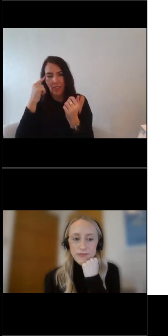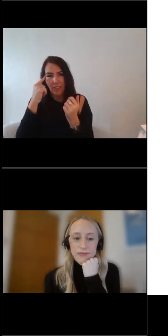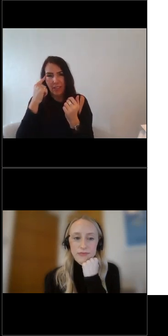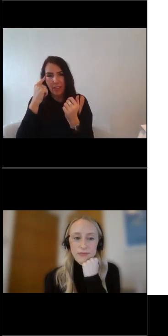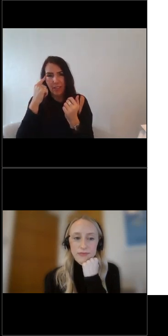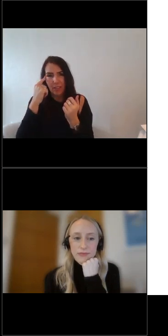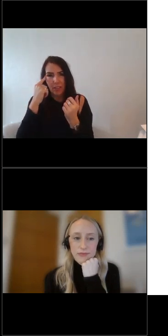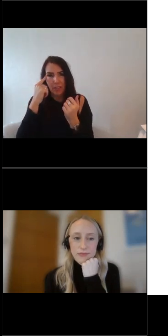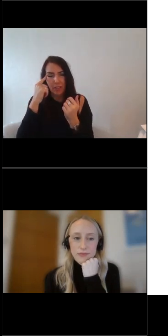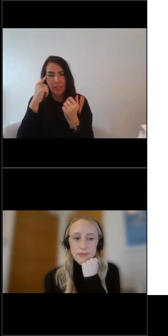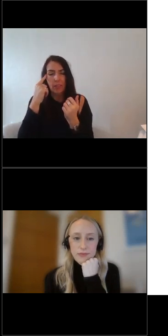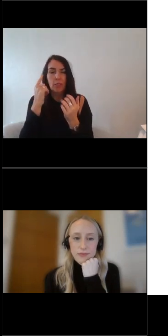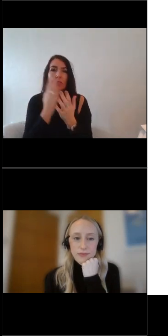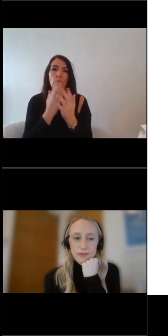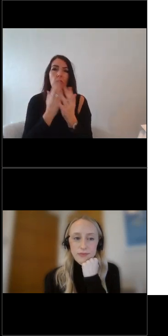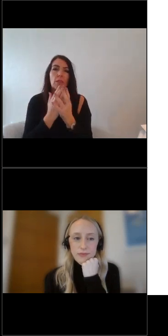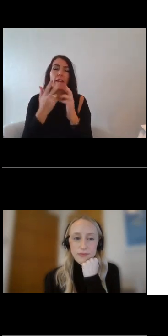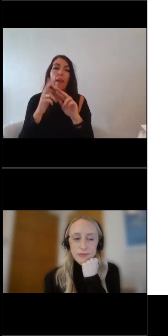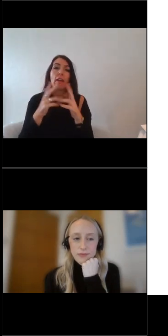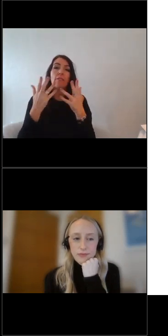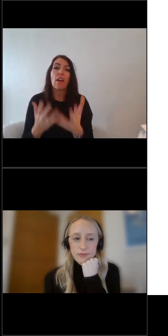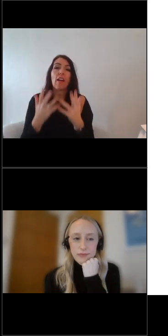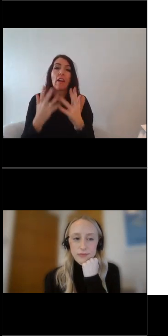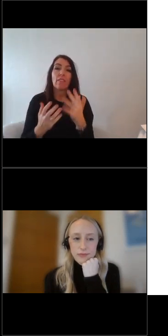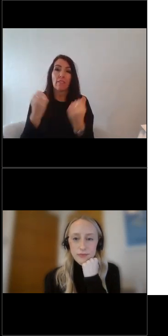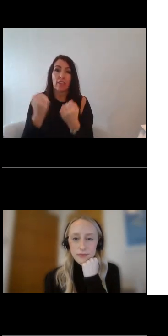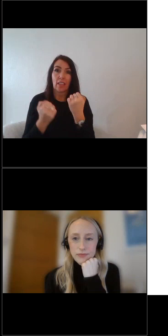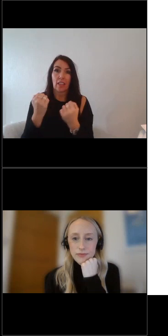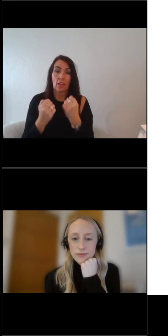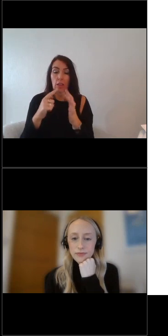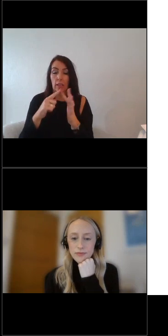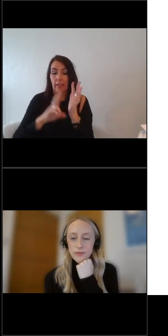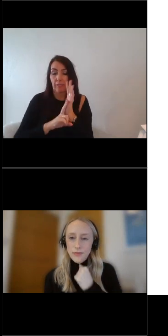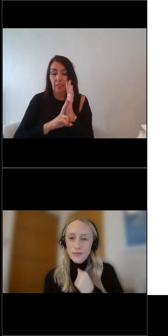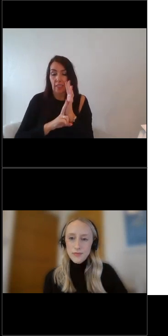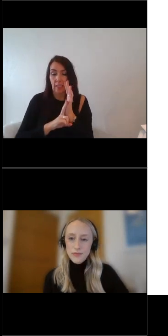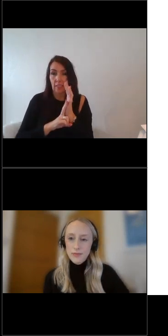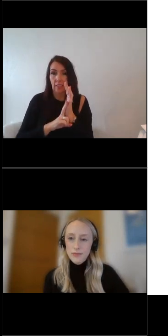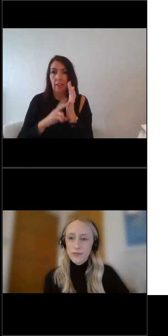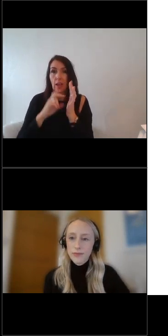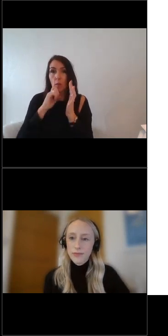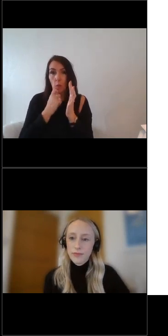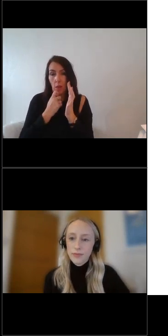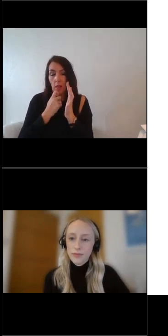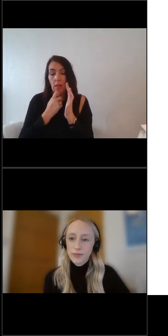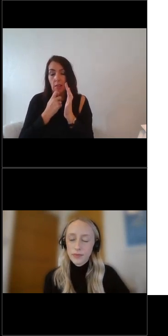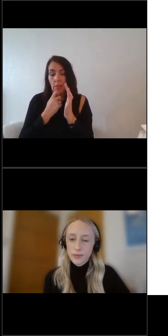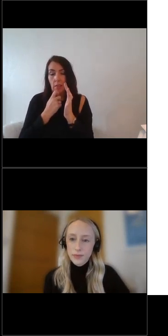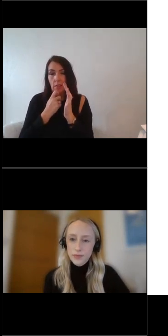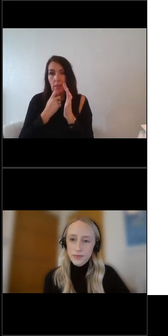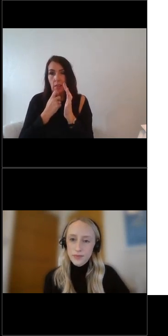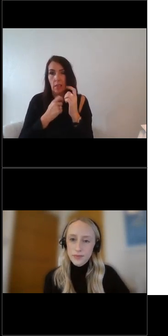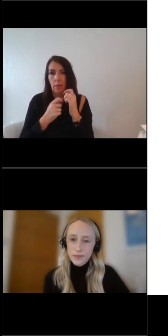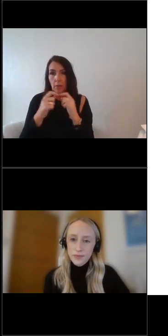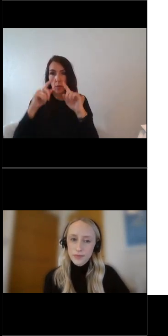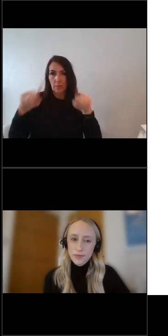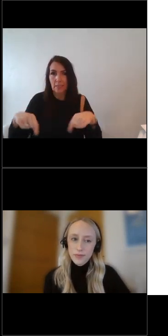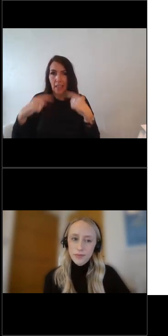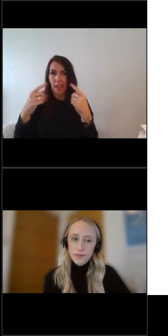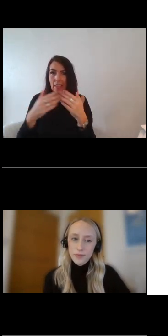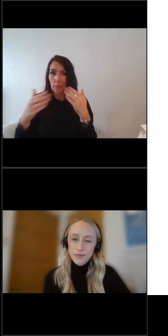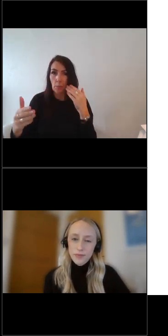element where a heavier vehicle, an EV, will wear tyres slightly